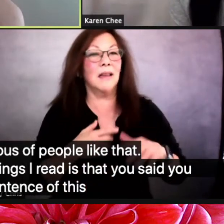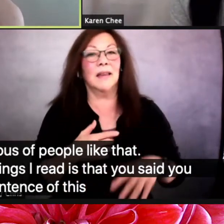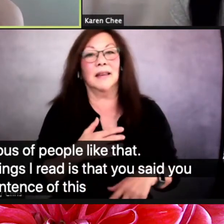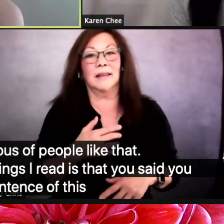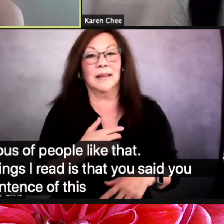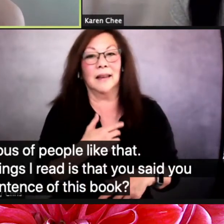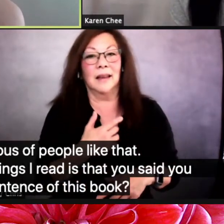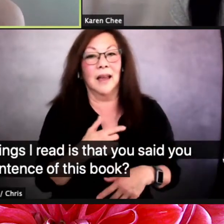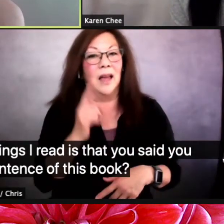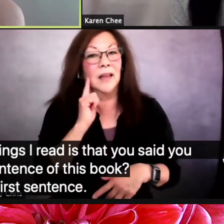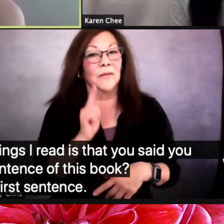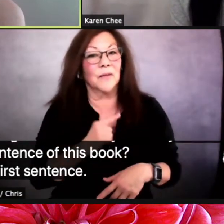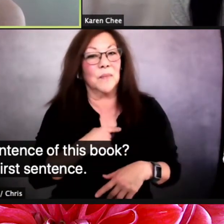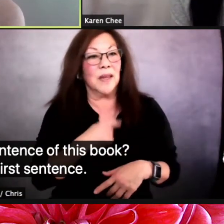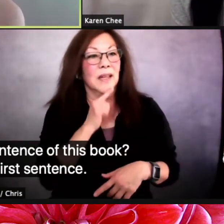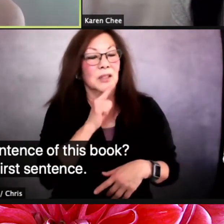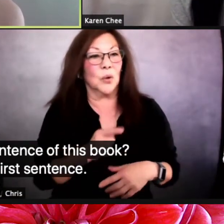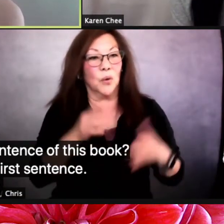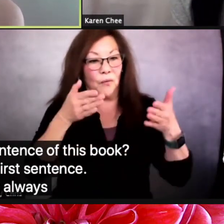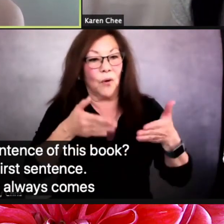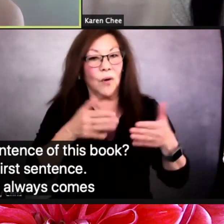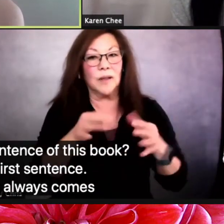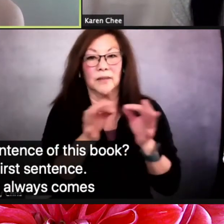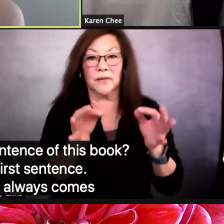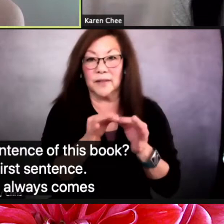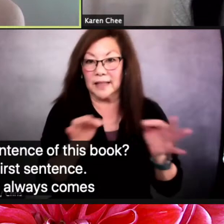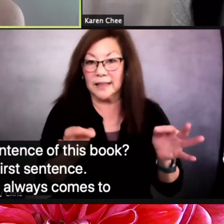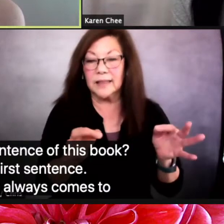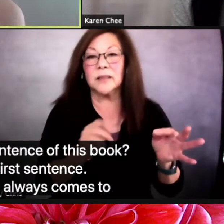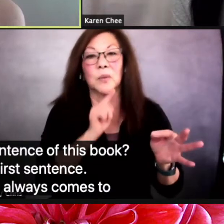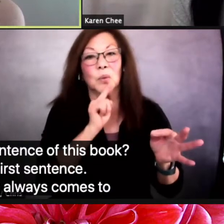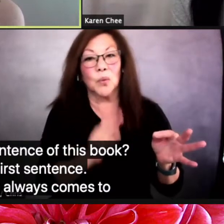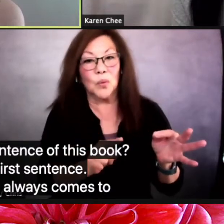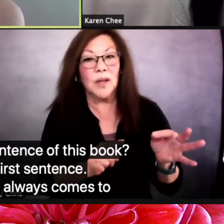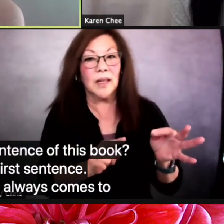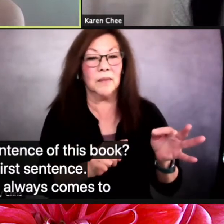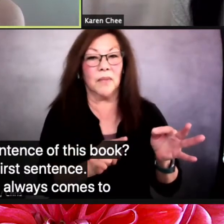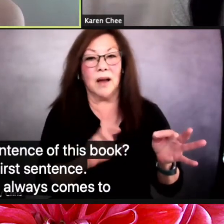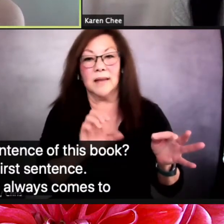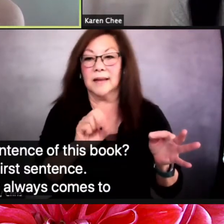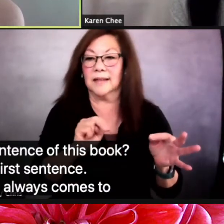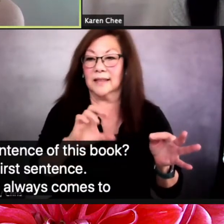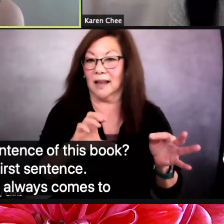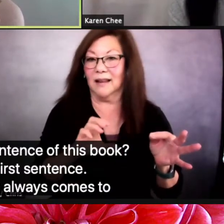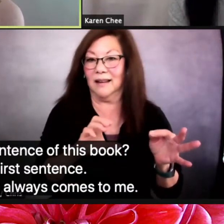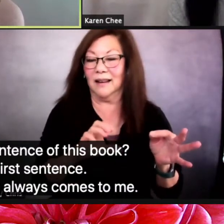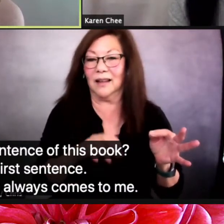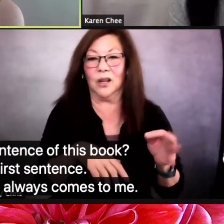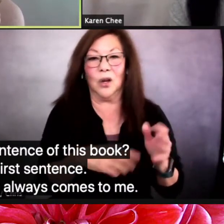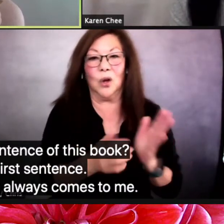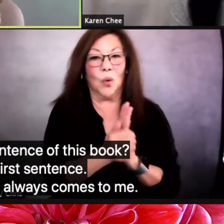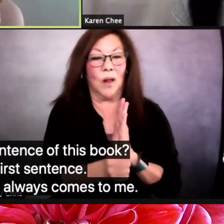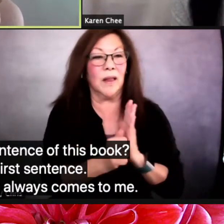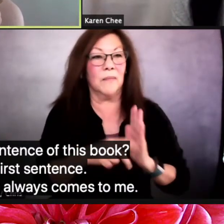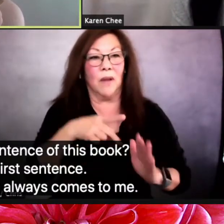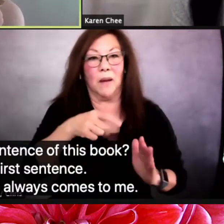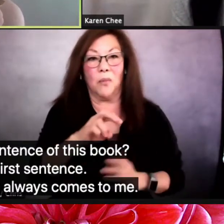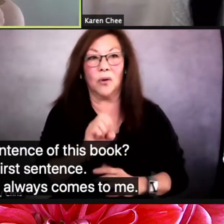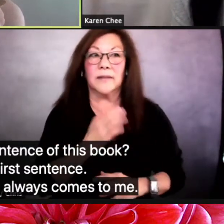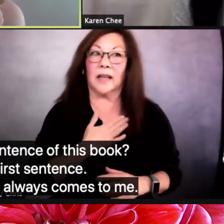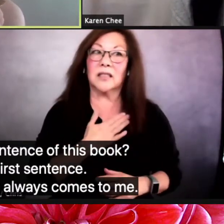so attuned to sentences or for better or for worse. I'm so attuned to the sonic qualities of prose that those are often my